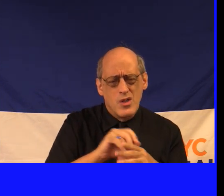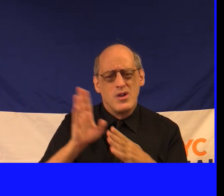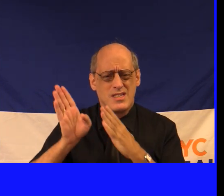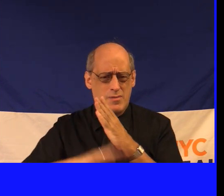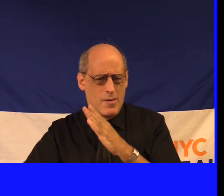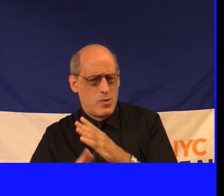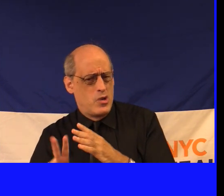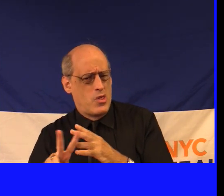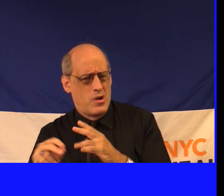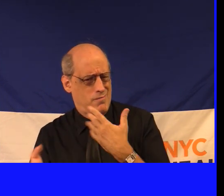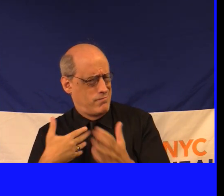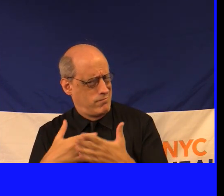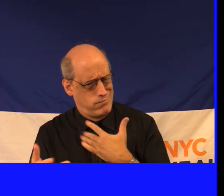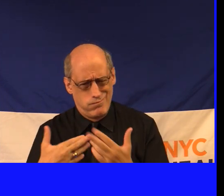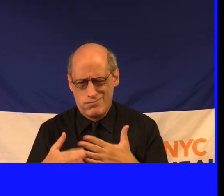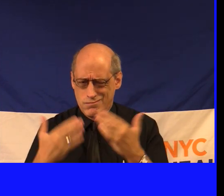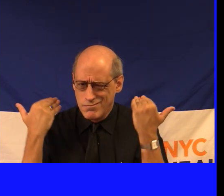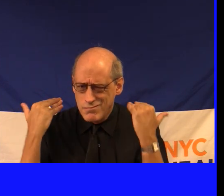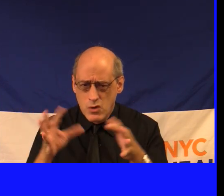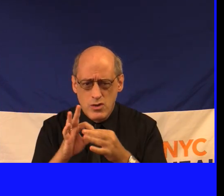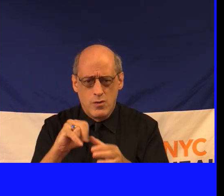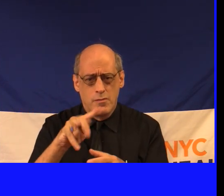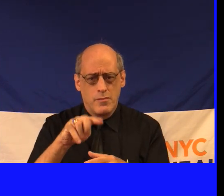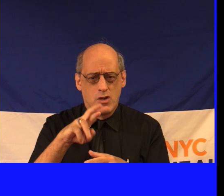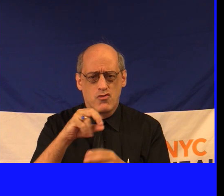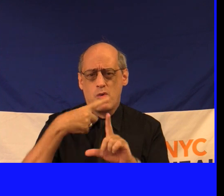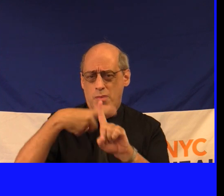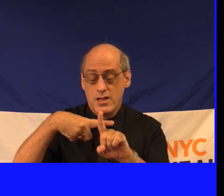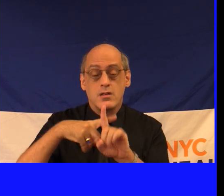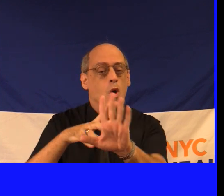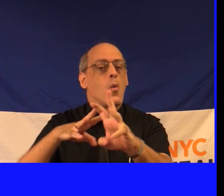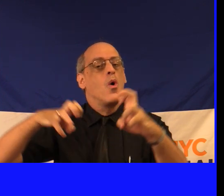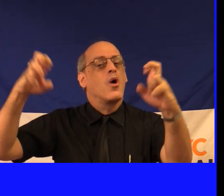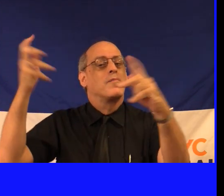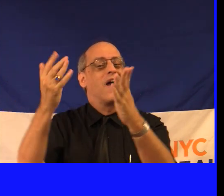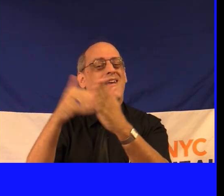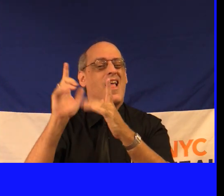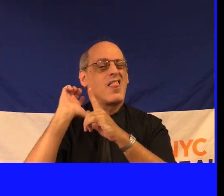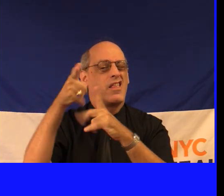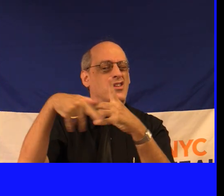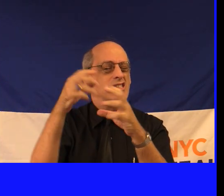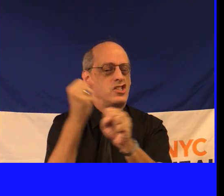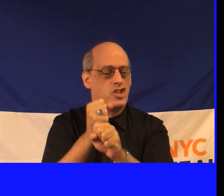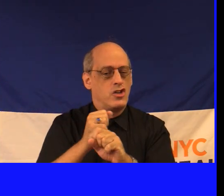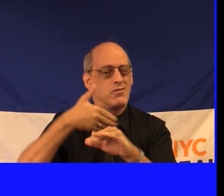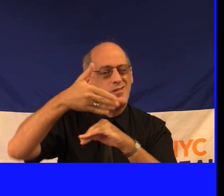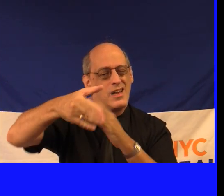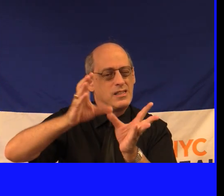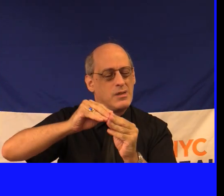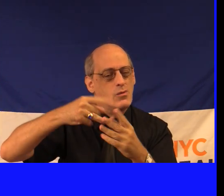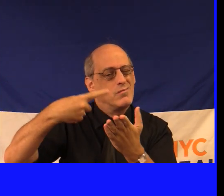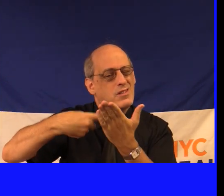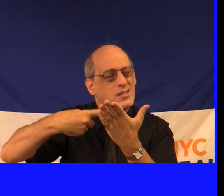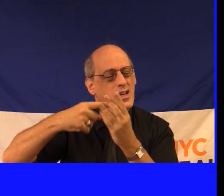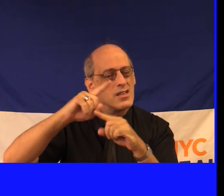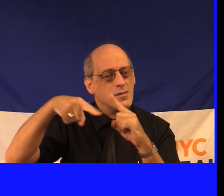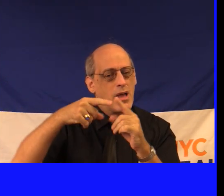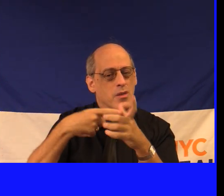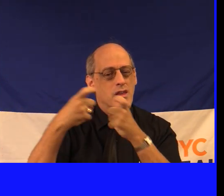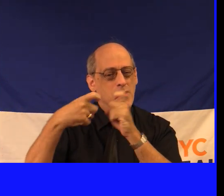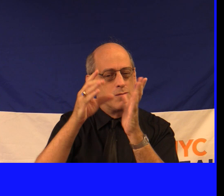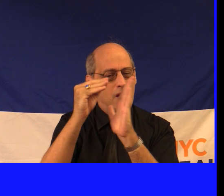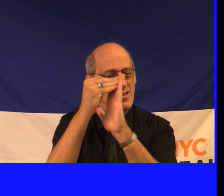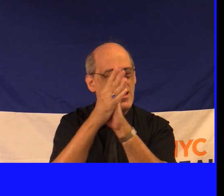Plus and the insurance company. We'll also come back to you later in the year at a subsequent meeting and talk to you about the management letter.